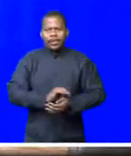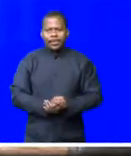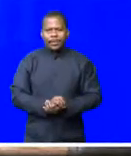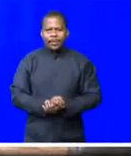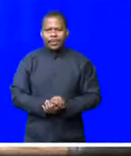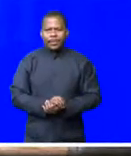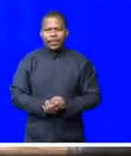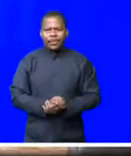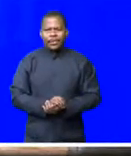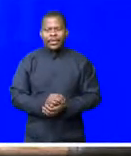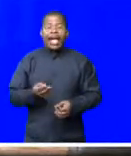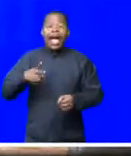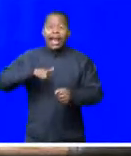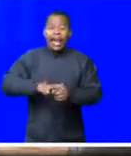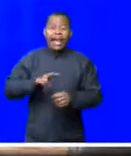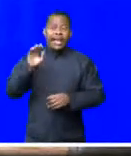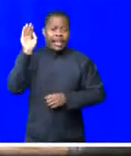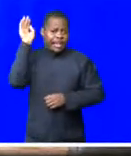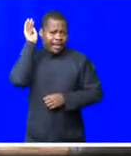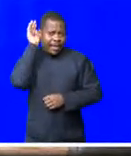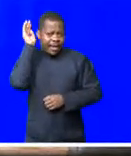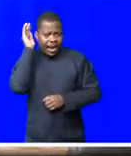Sivile sabona sajabula ukuthi